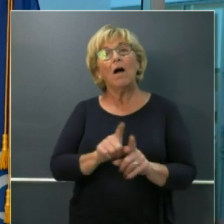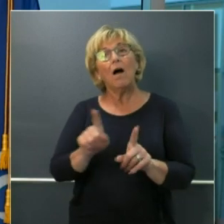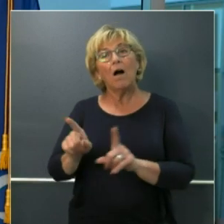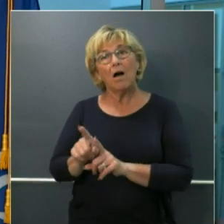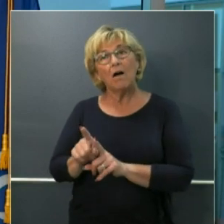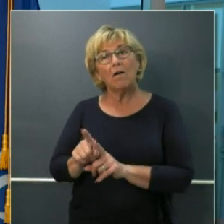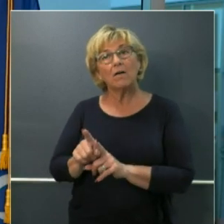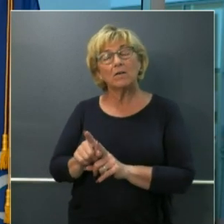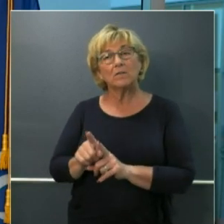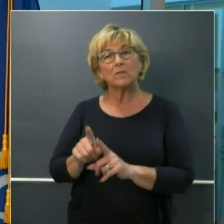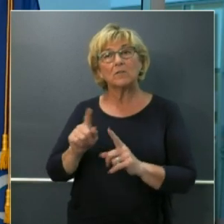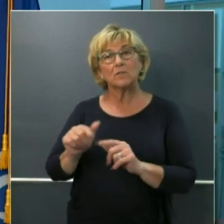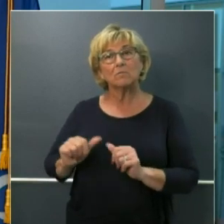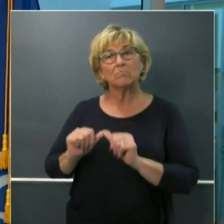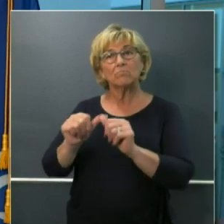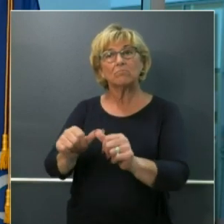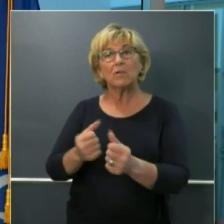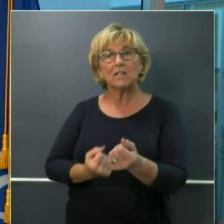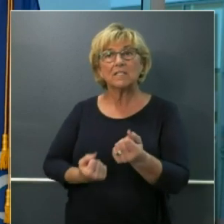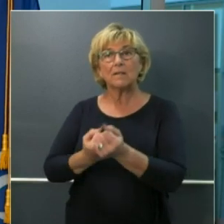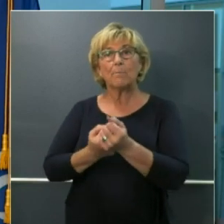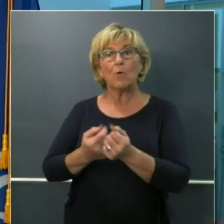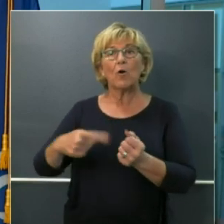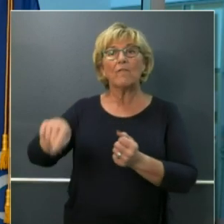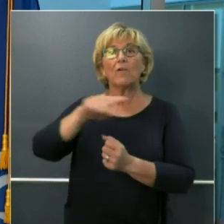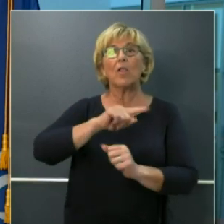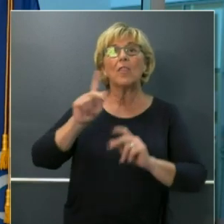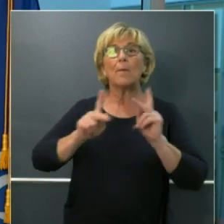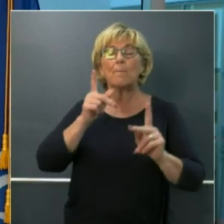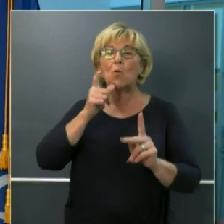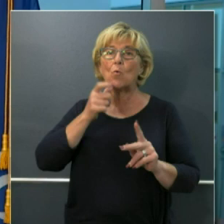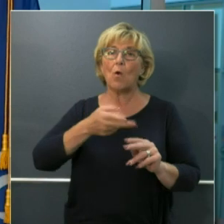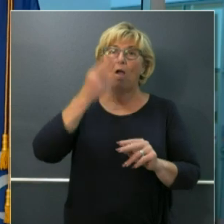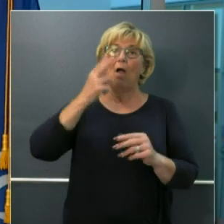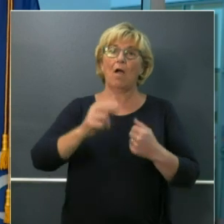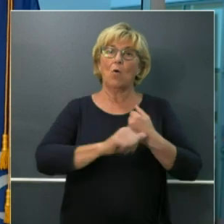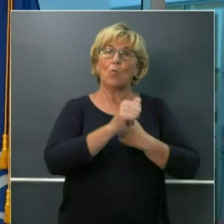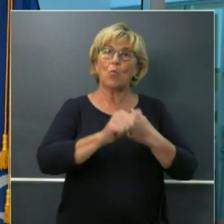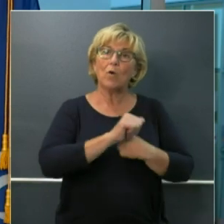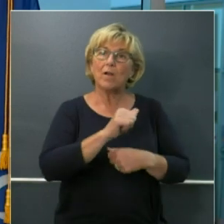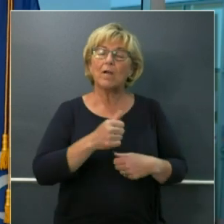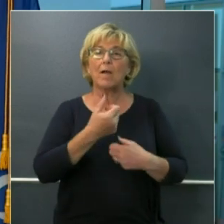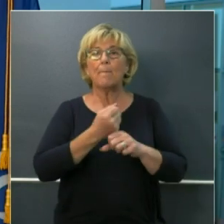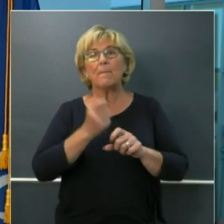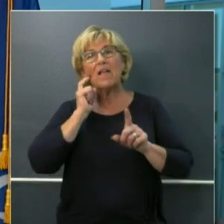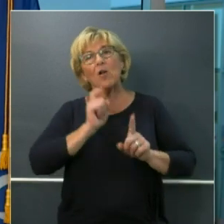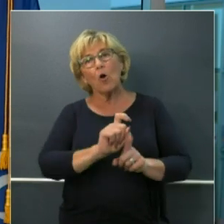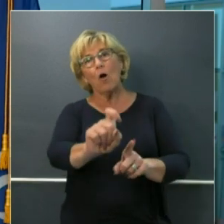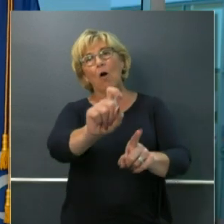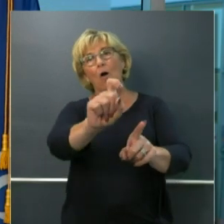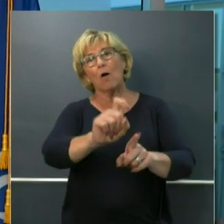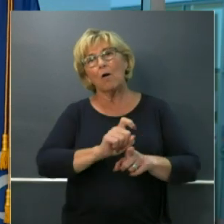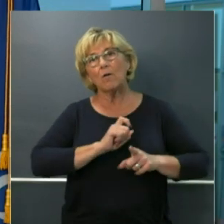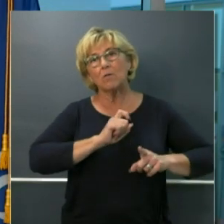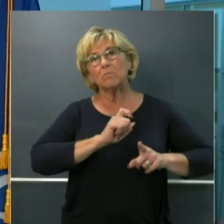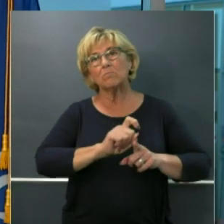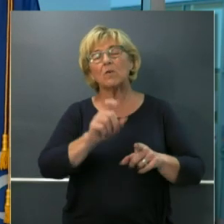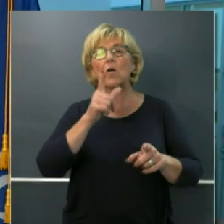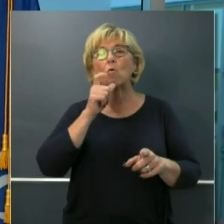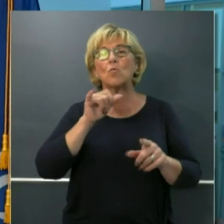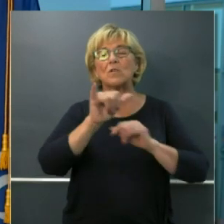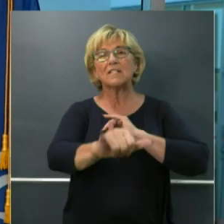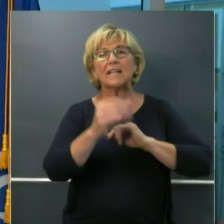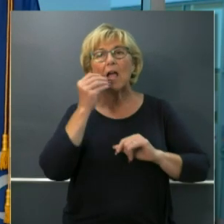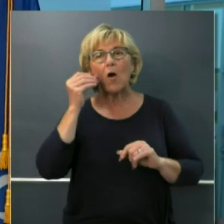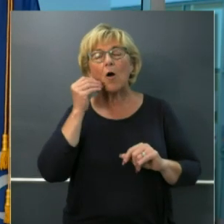as individuals, continue to support and care for those people that we know are at higher risk. Continue to make those phone calls to people that you know are in their home